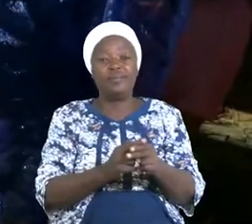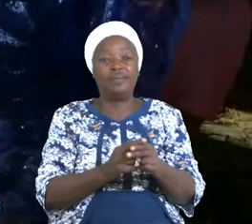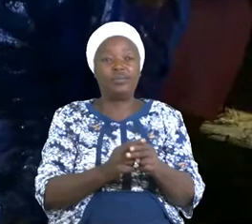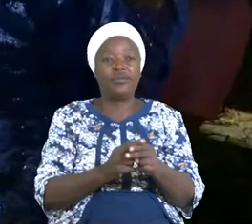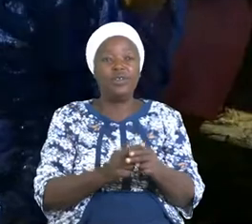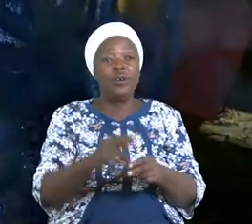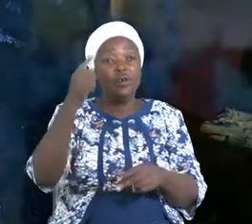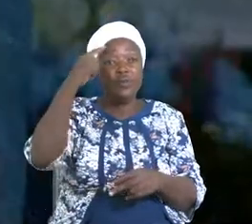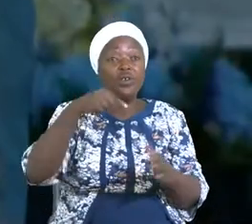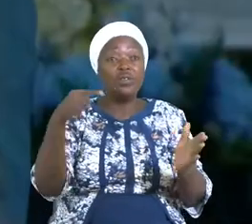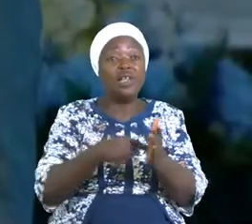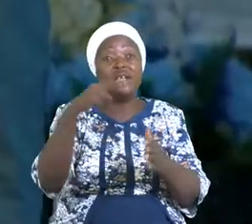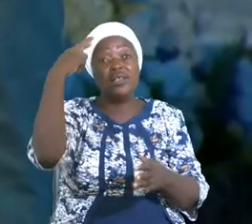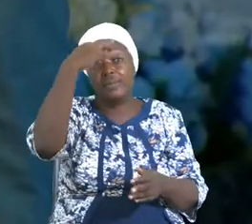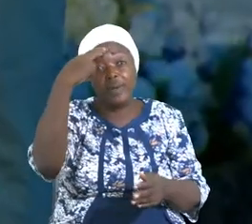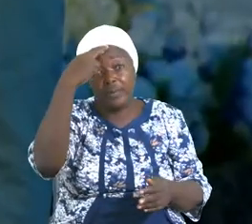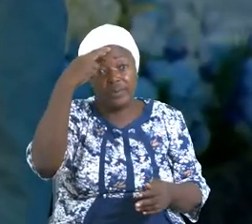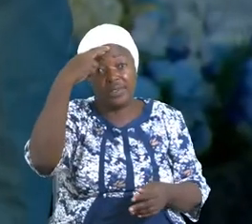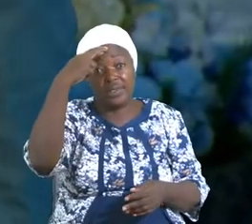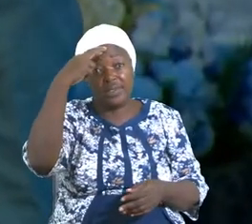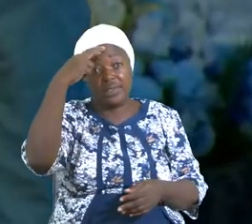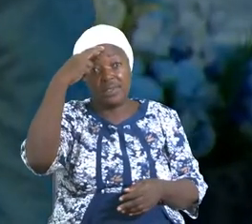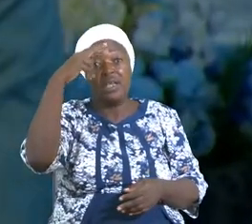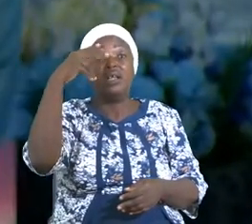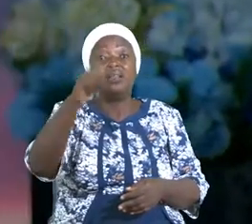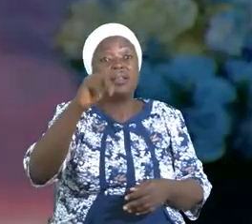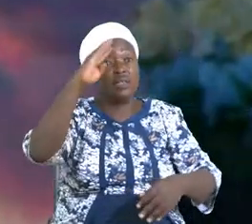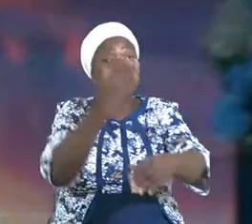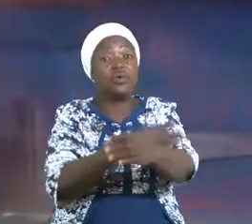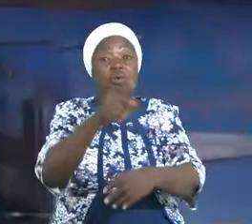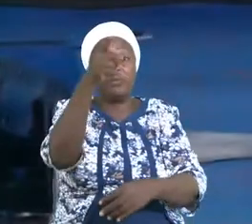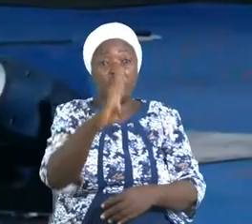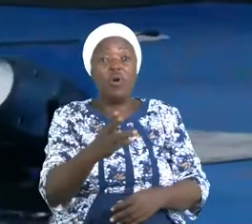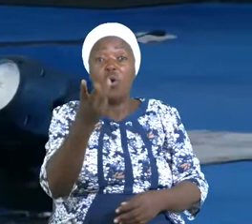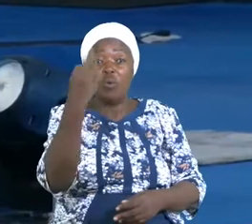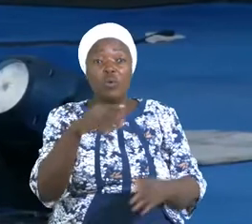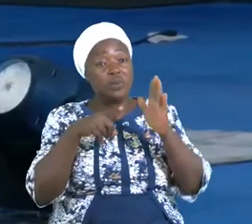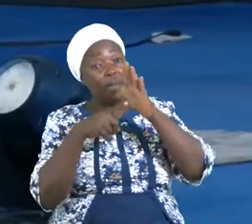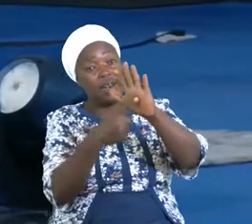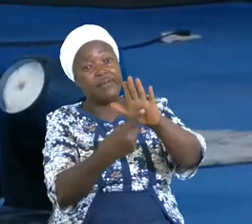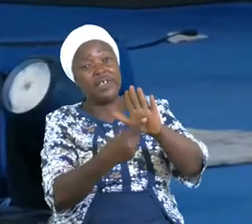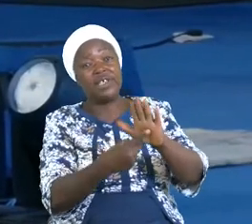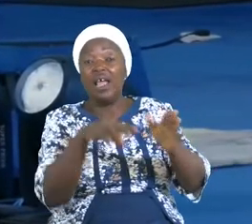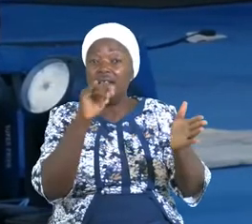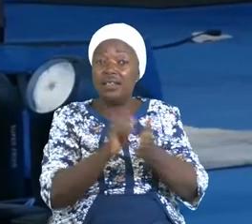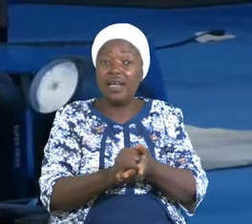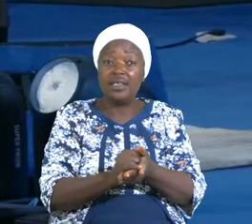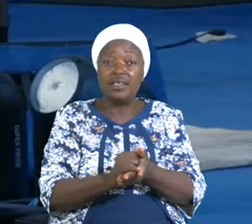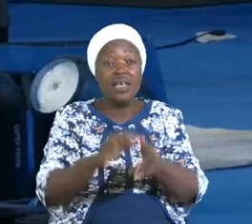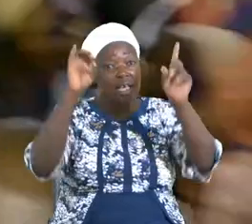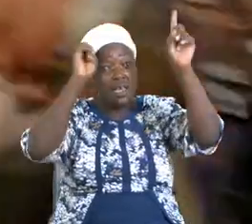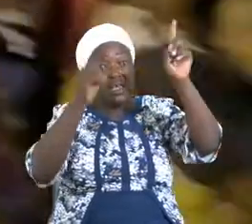this purpose, the Son of God was manifested, that he